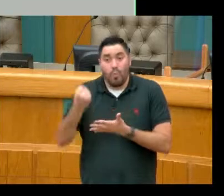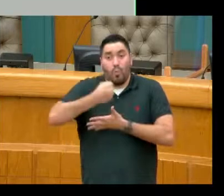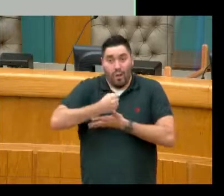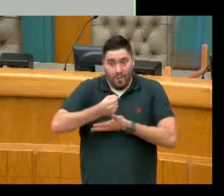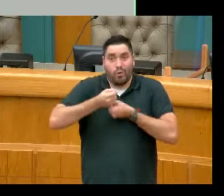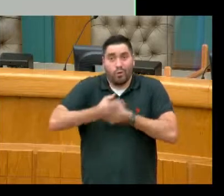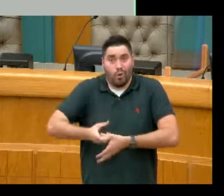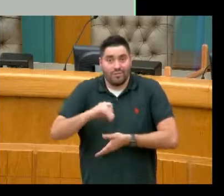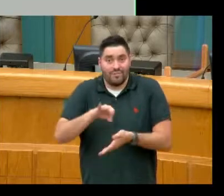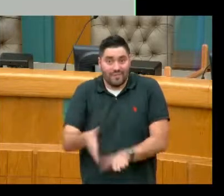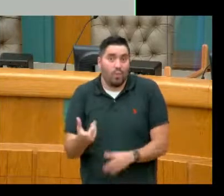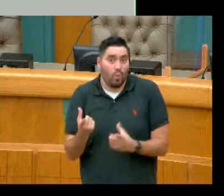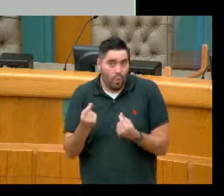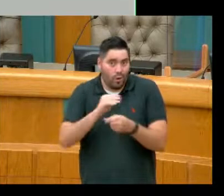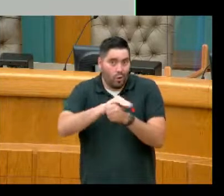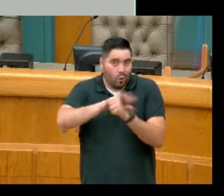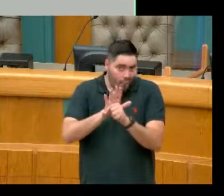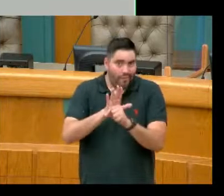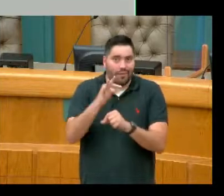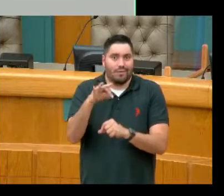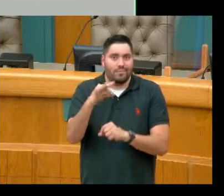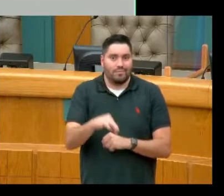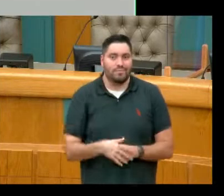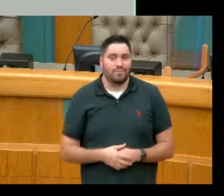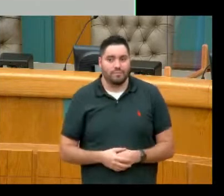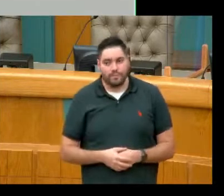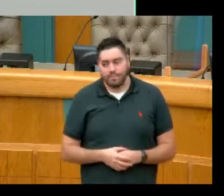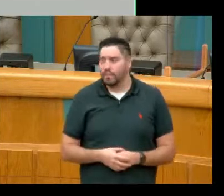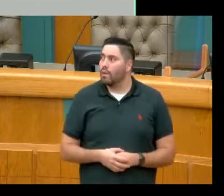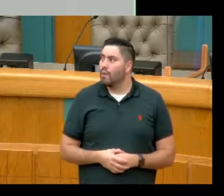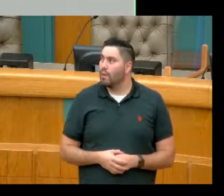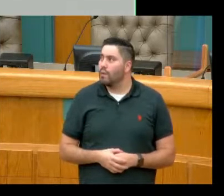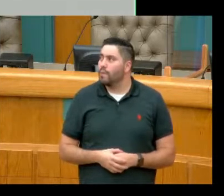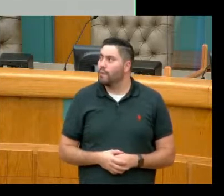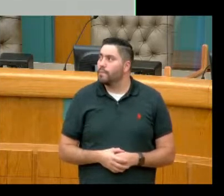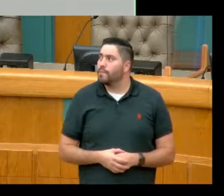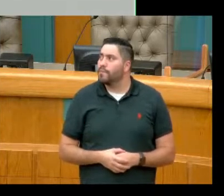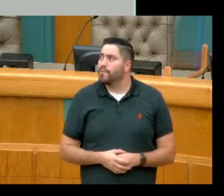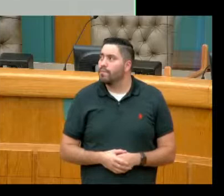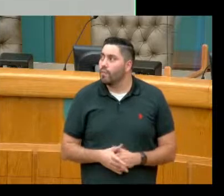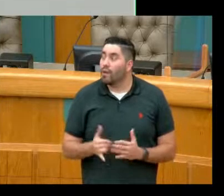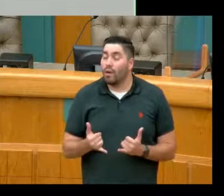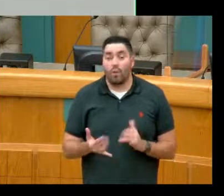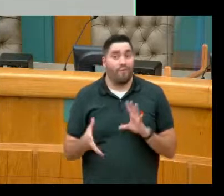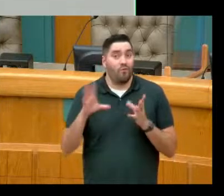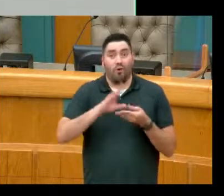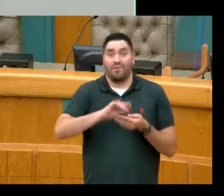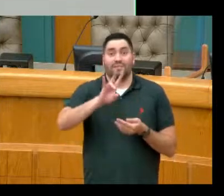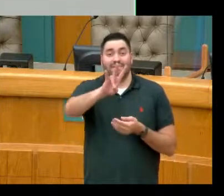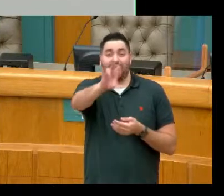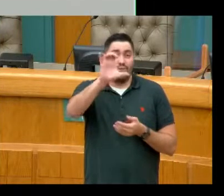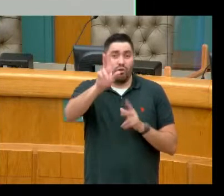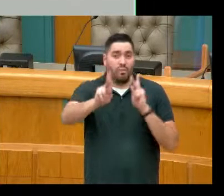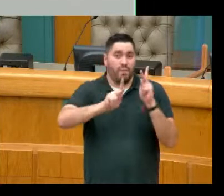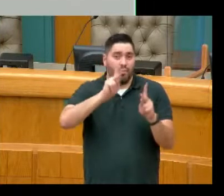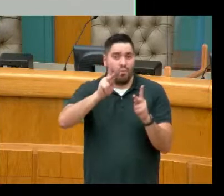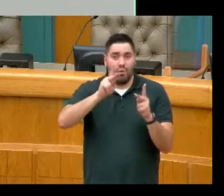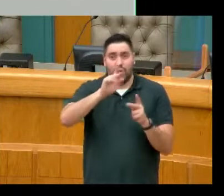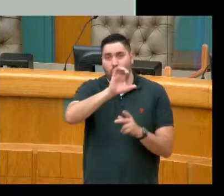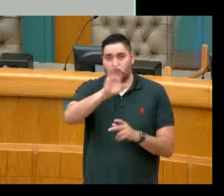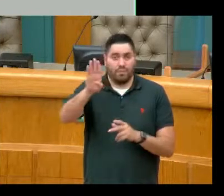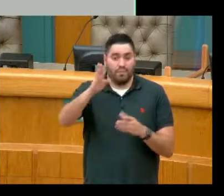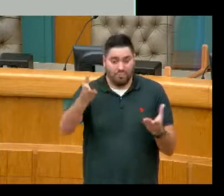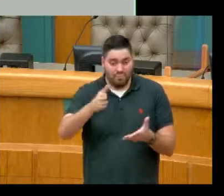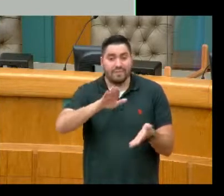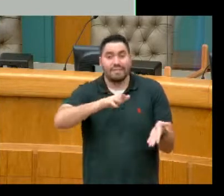terms of the numbers of people dying per capita from COVID-19. I want to emphasize that these aren't people that